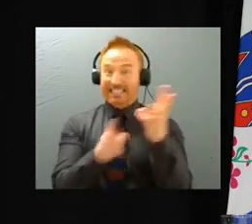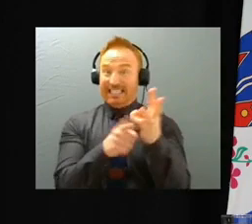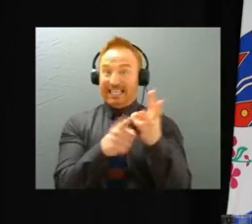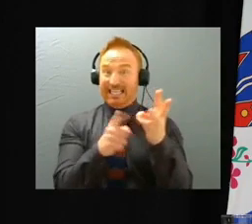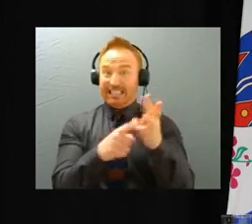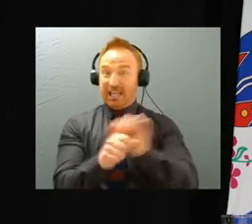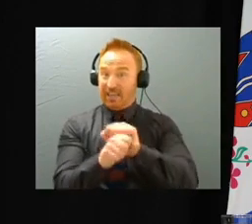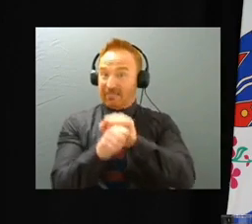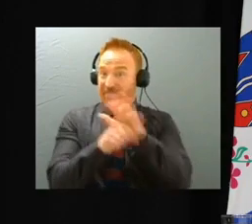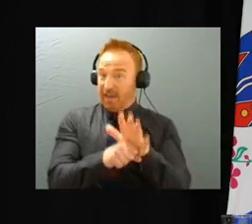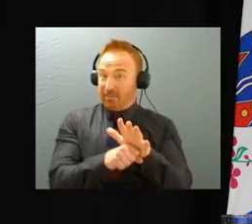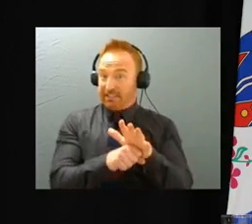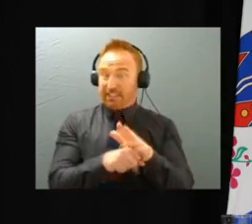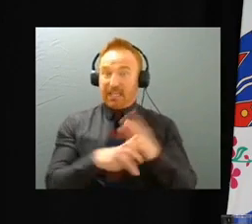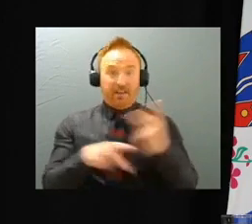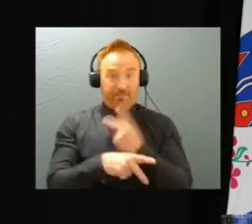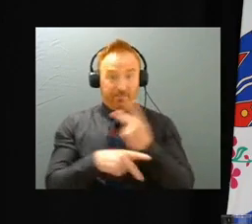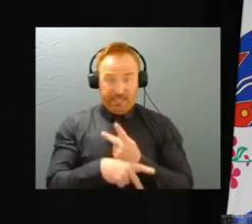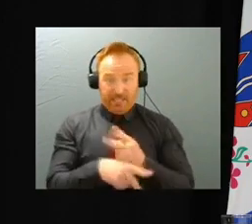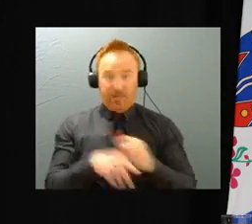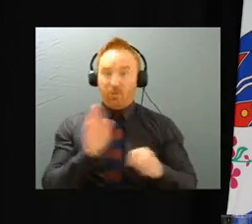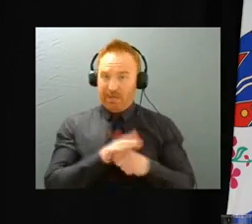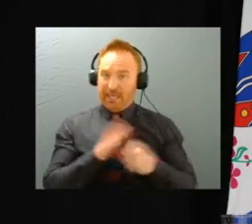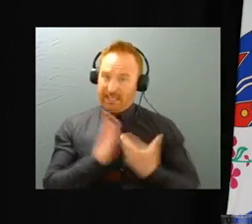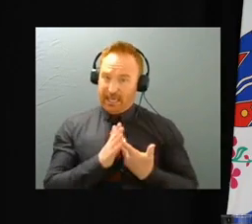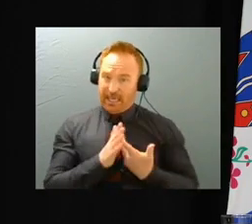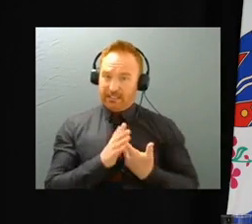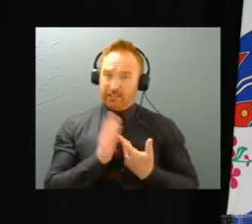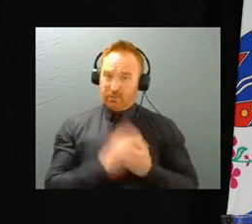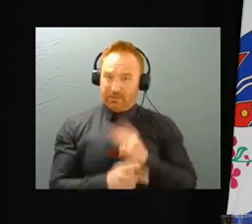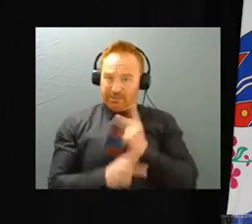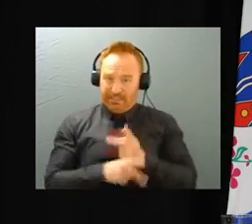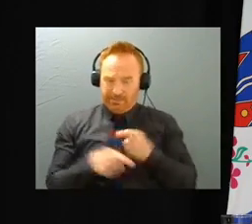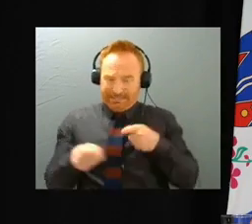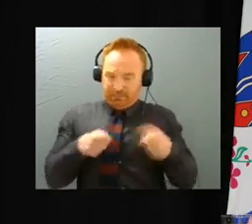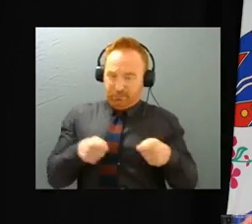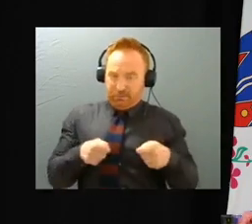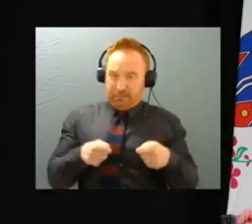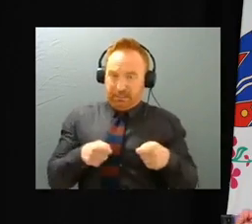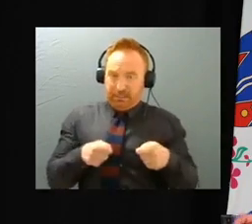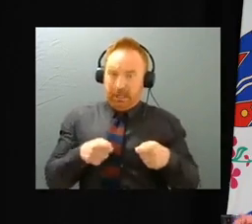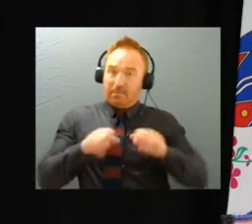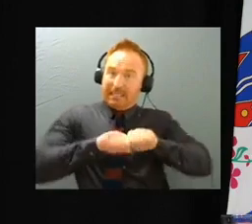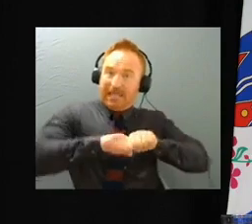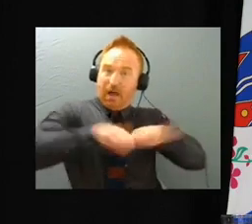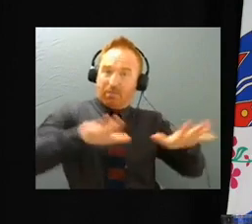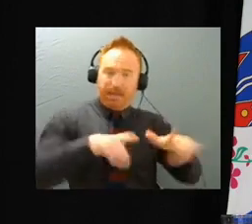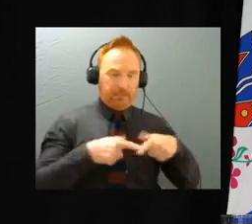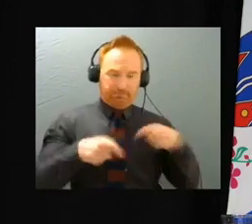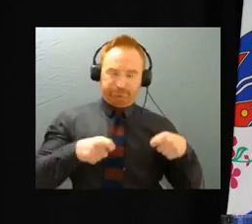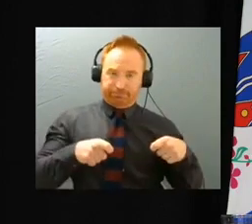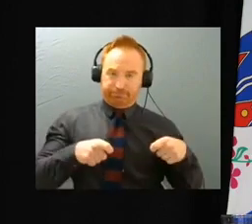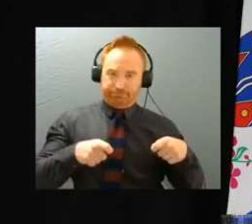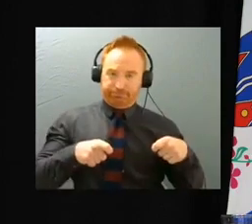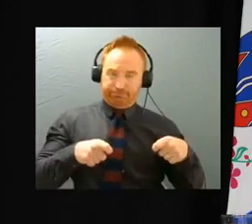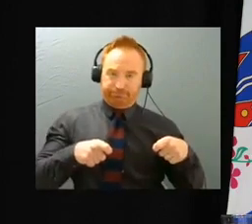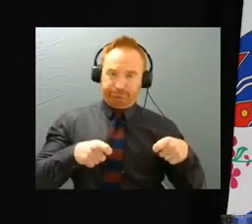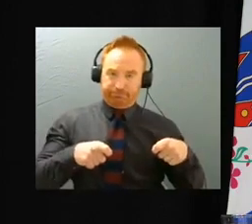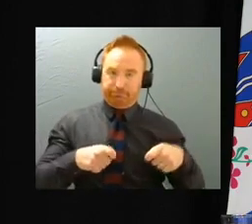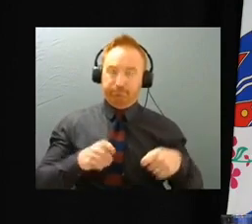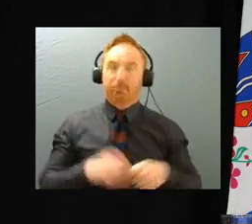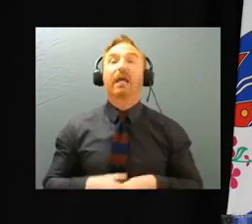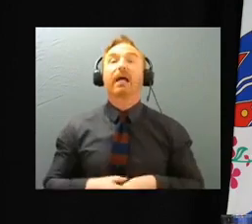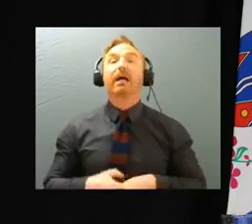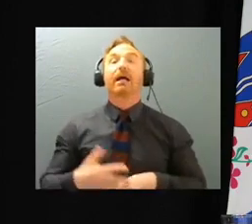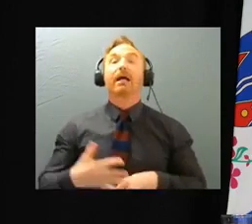stay ahead of community spread and promptly respond to and contain outbreaks? The second group of 6 is a call